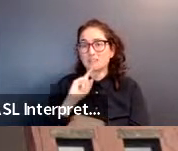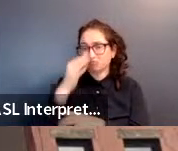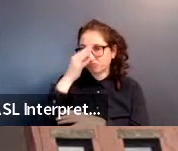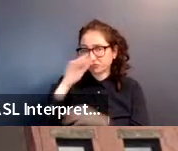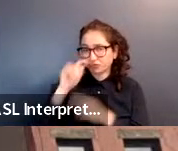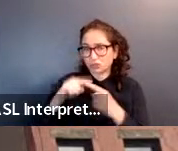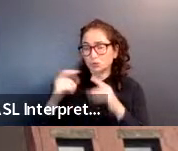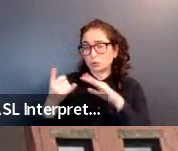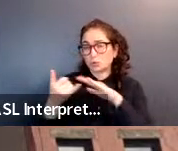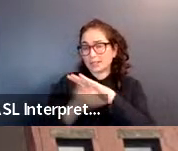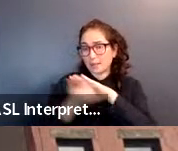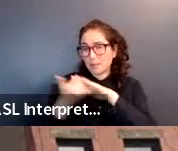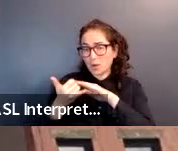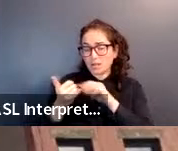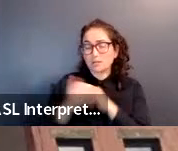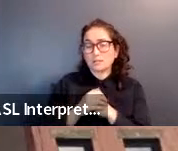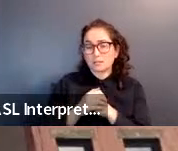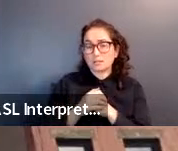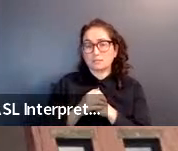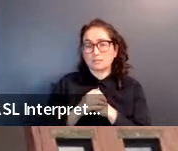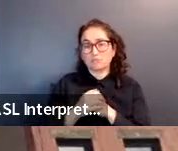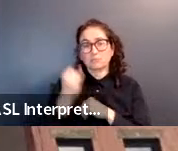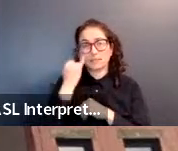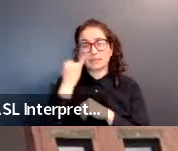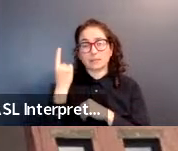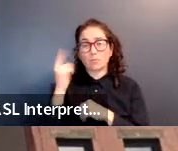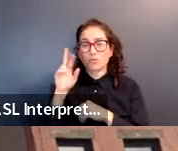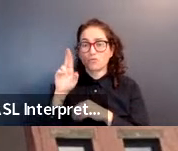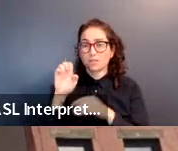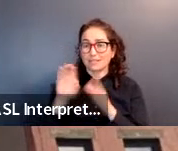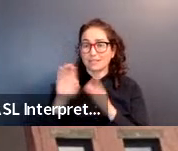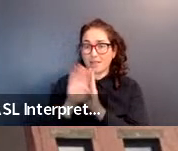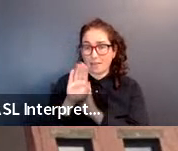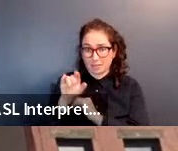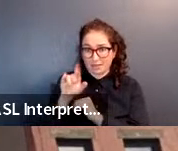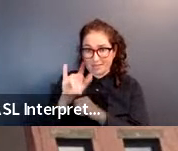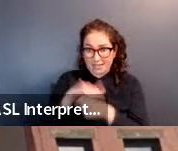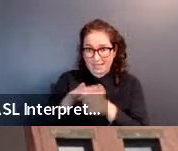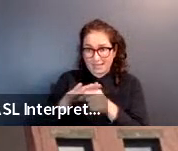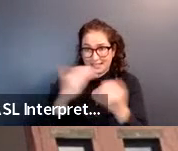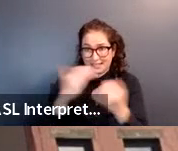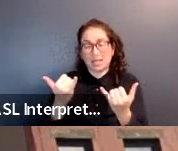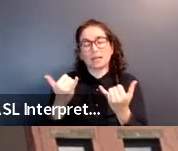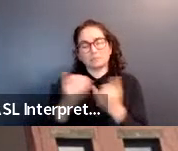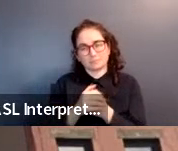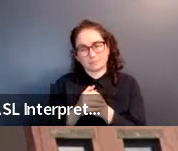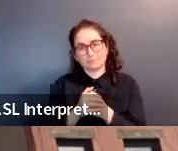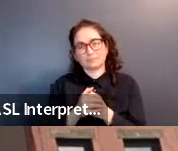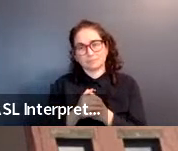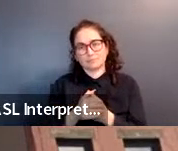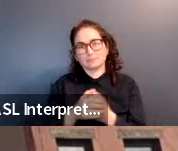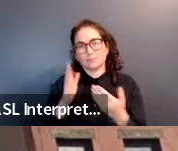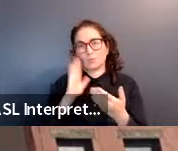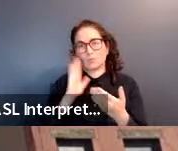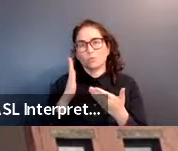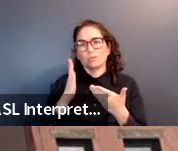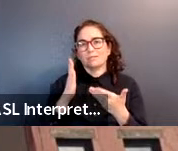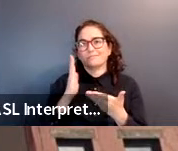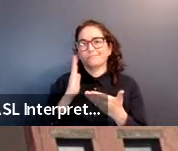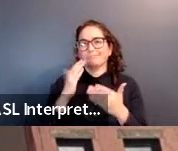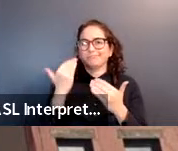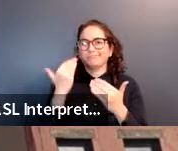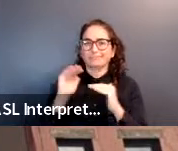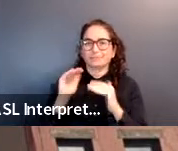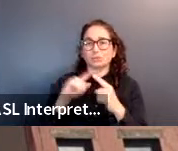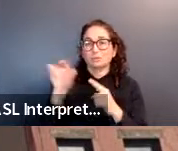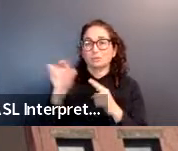stop. If somebody were redeveloping this site today, it's almost certain that they would stop at 10 units. As soon as